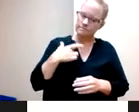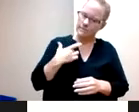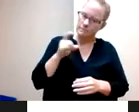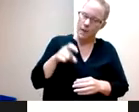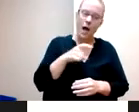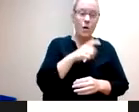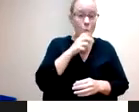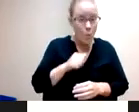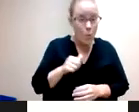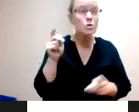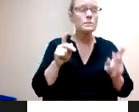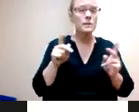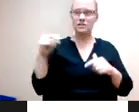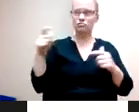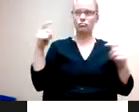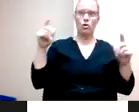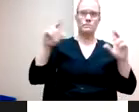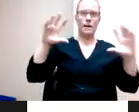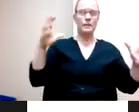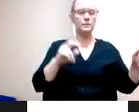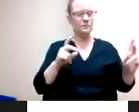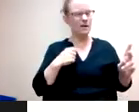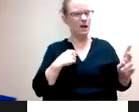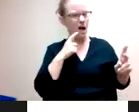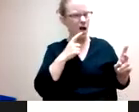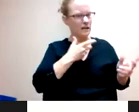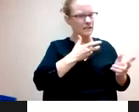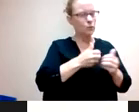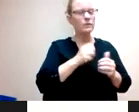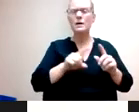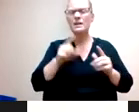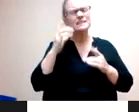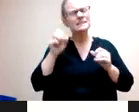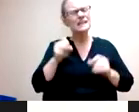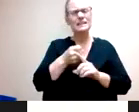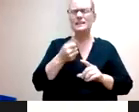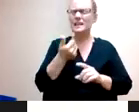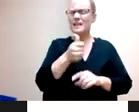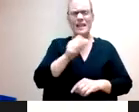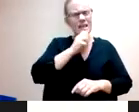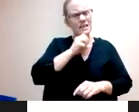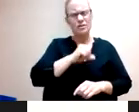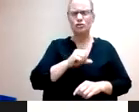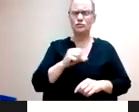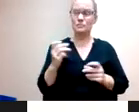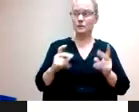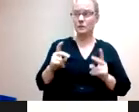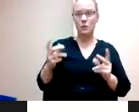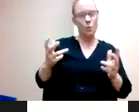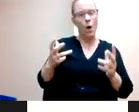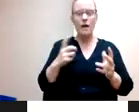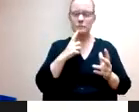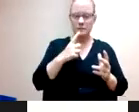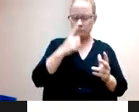is a large group of people I deal with, though these illnesses can be at any age. I think all of us want to preserve our autonomy. We want